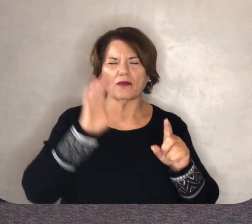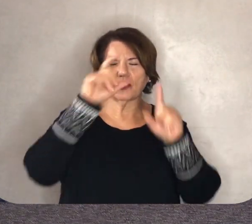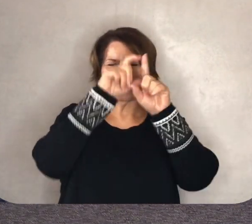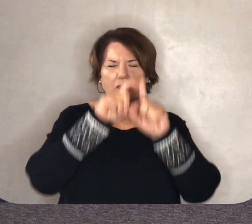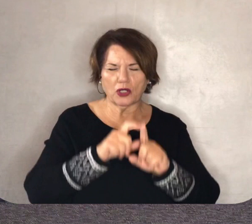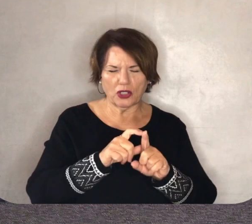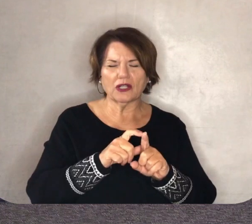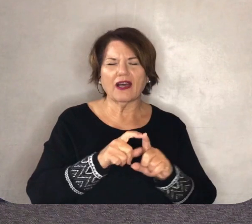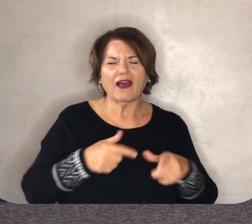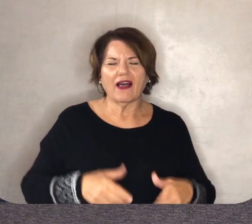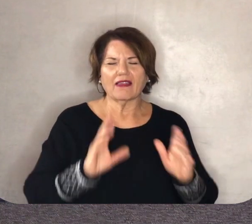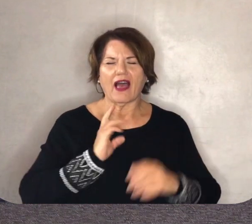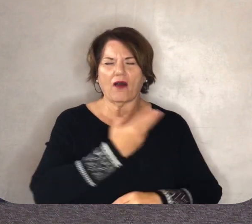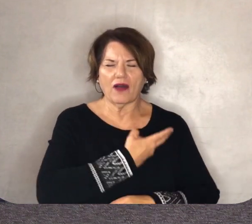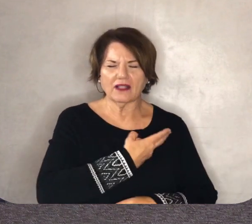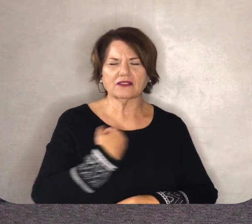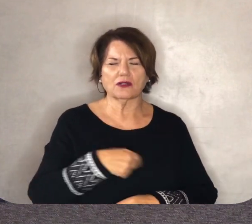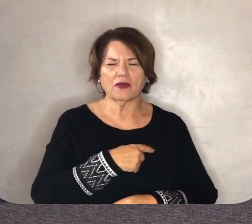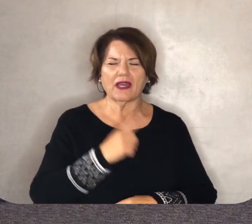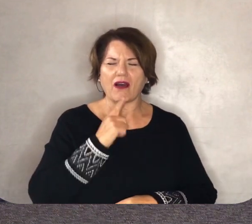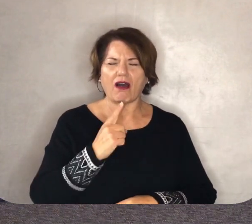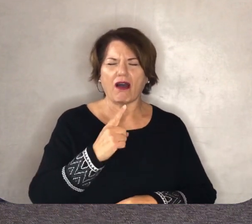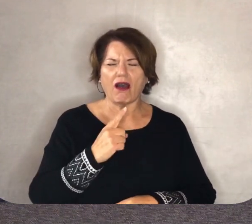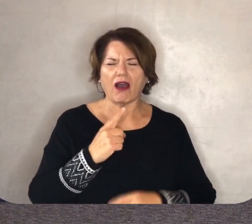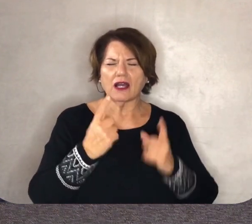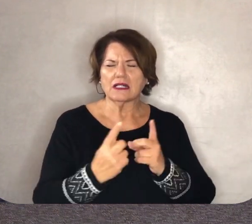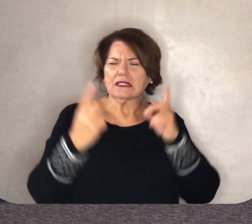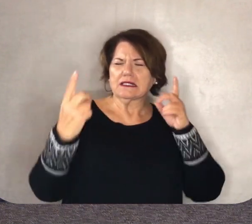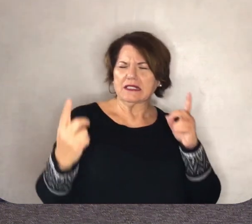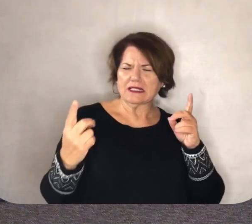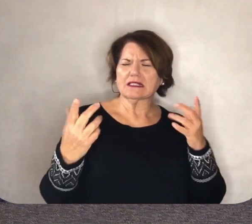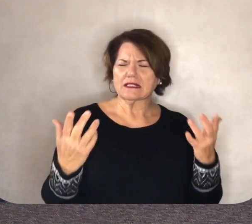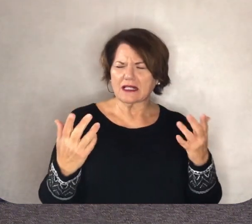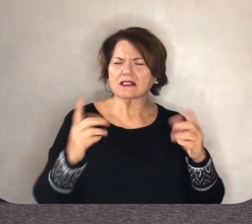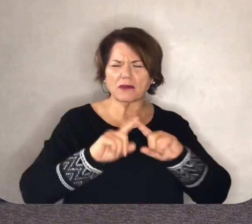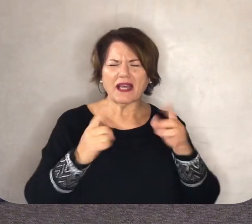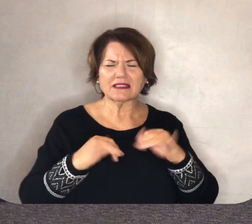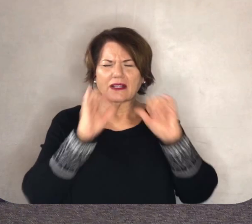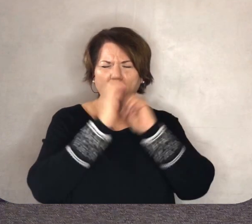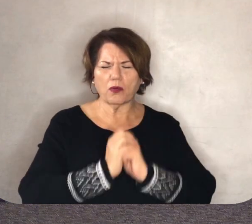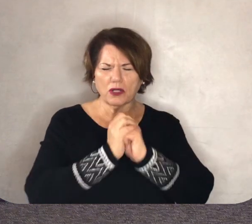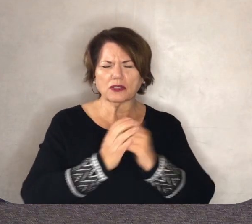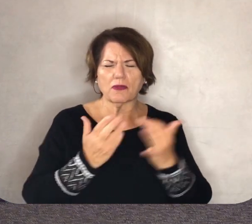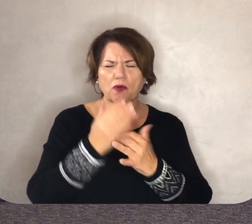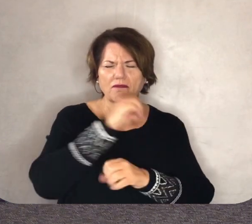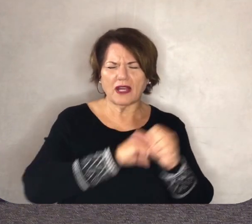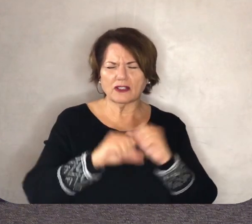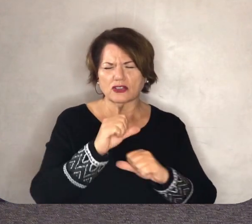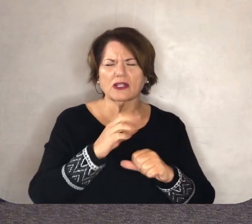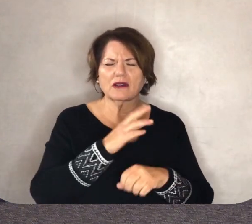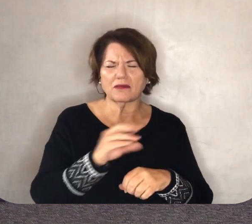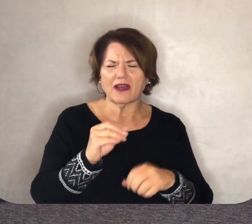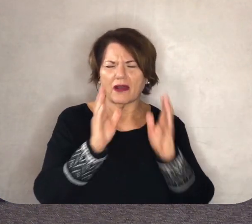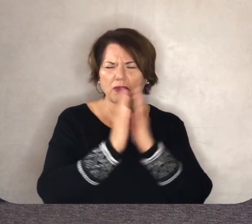you would allow us, Lord, even as we are distanced, to fellowship together through worship and prayer. We ask this all in the mighty name